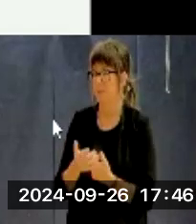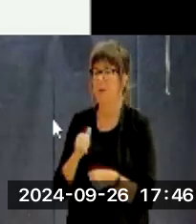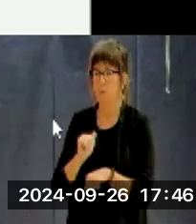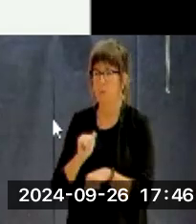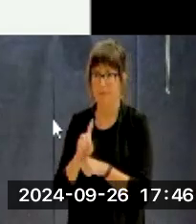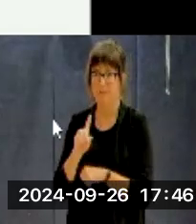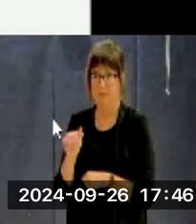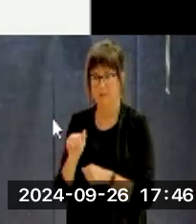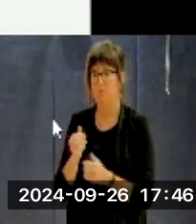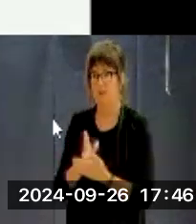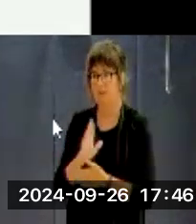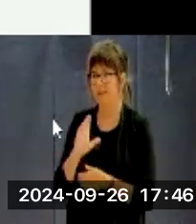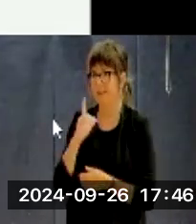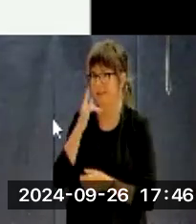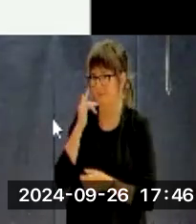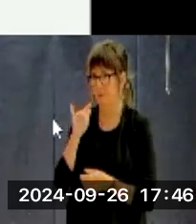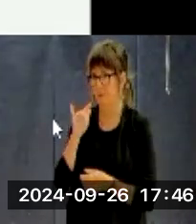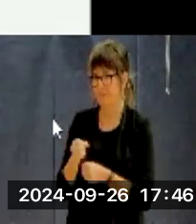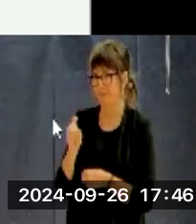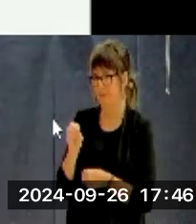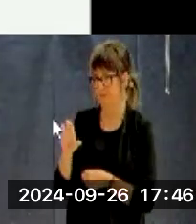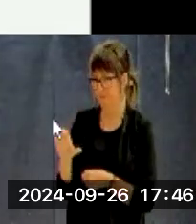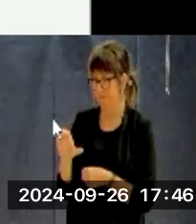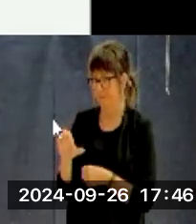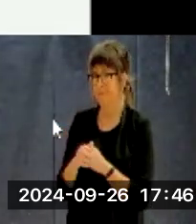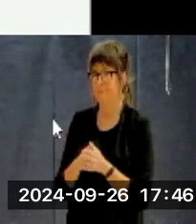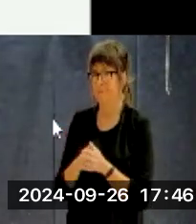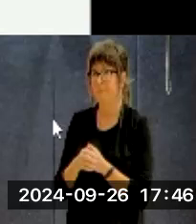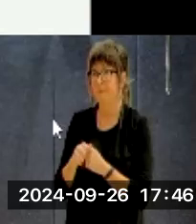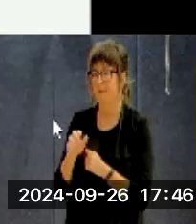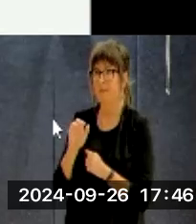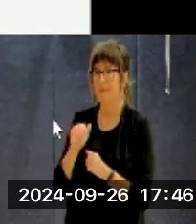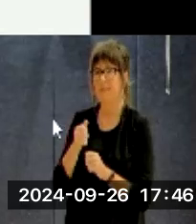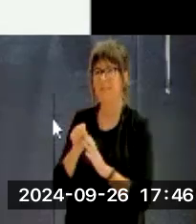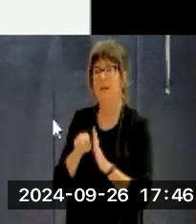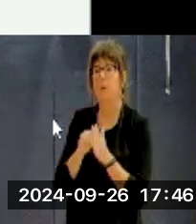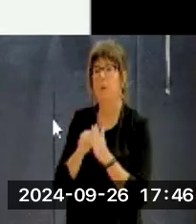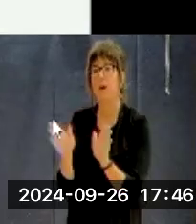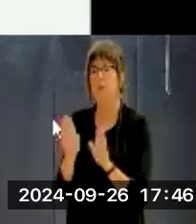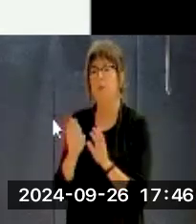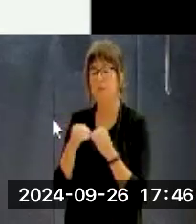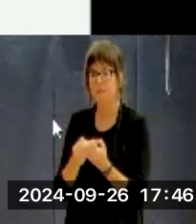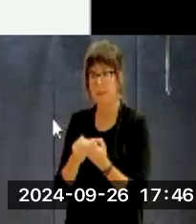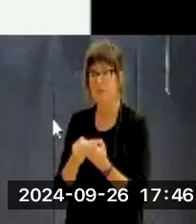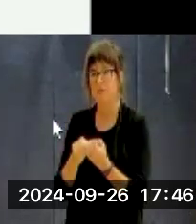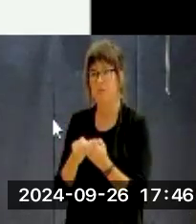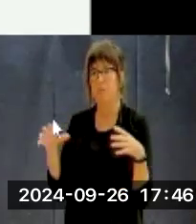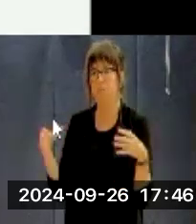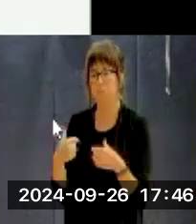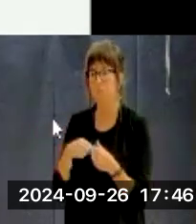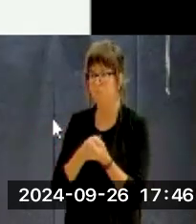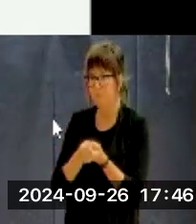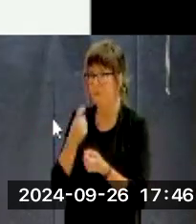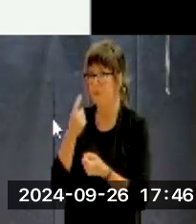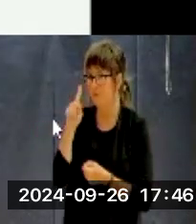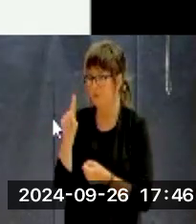Rights California. Disability Rights California is a statewide organization. We advocate on